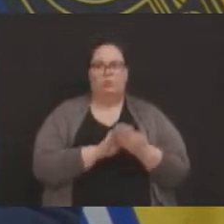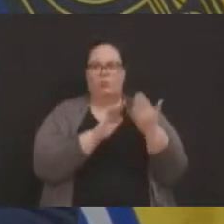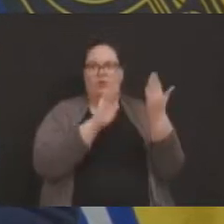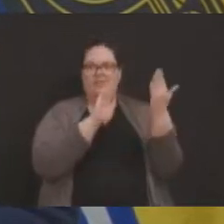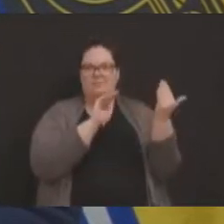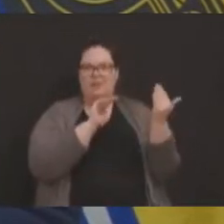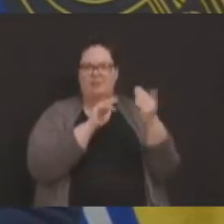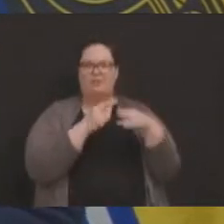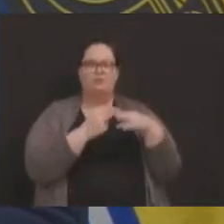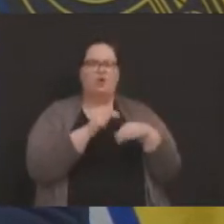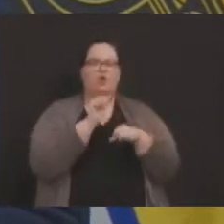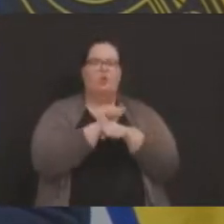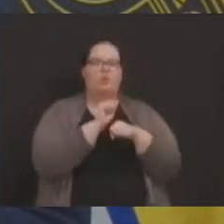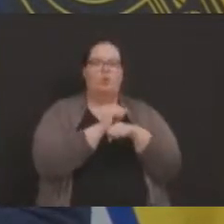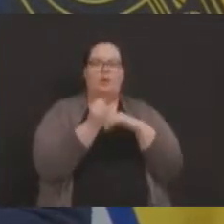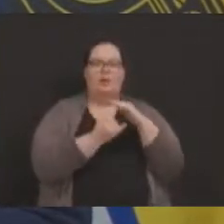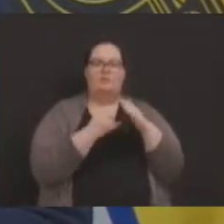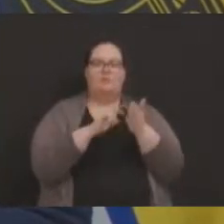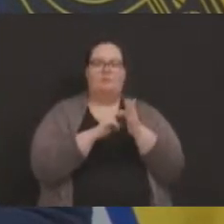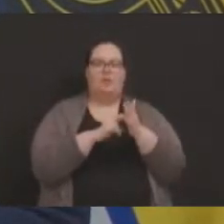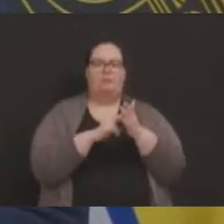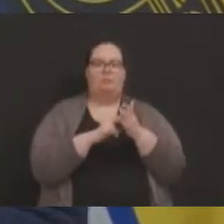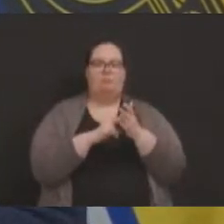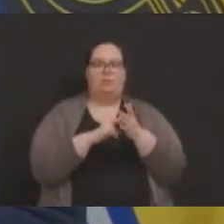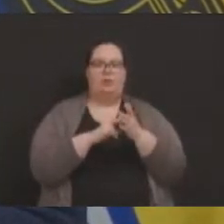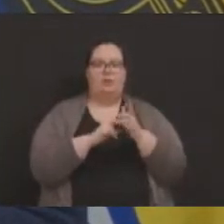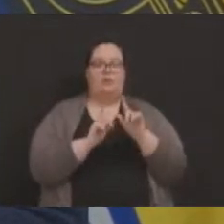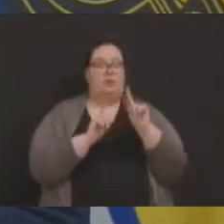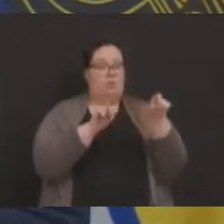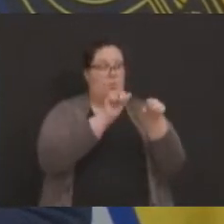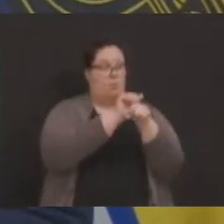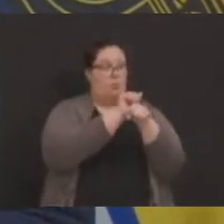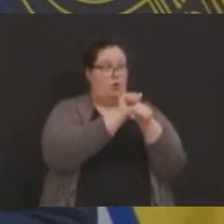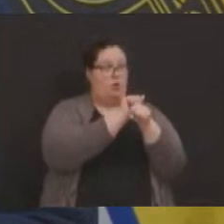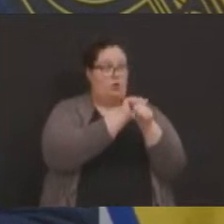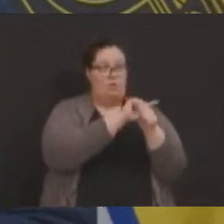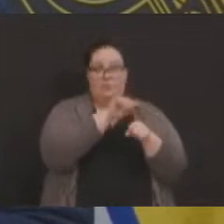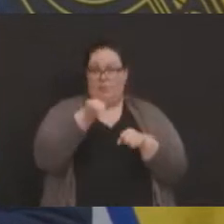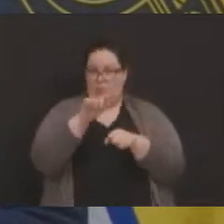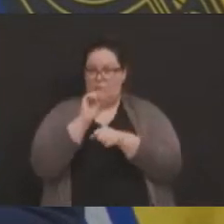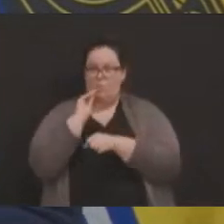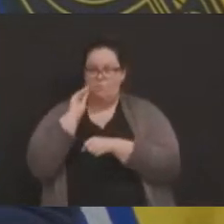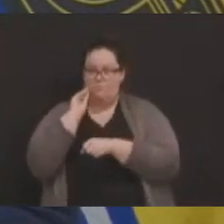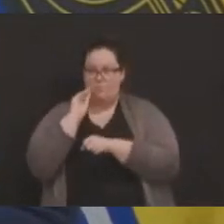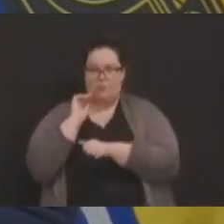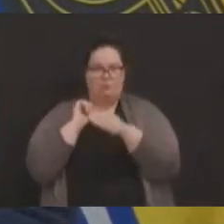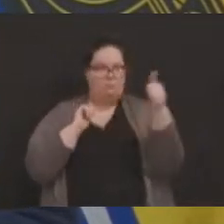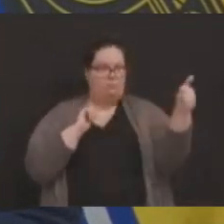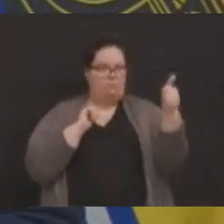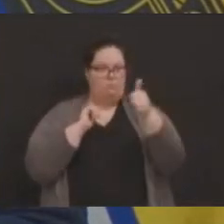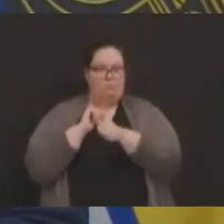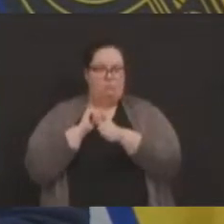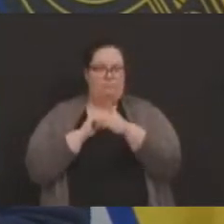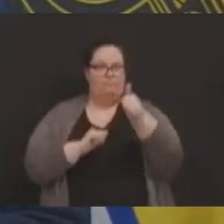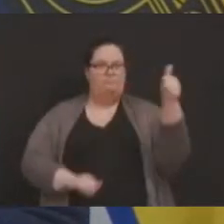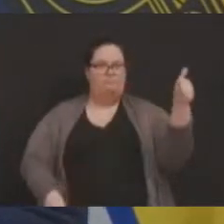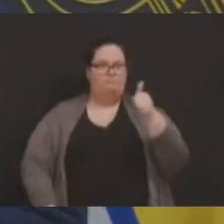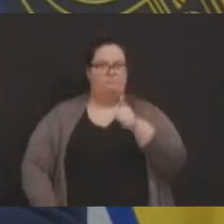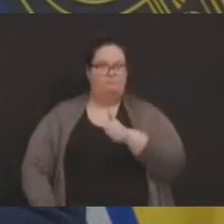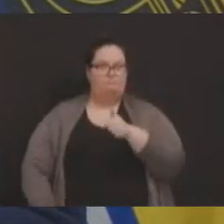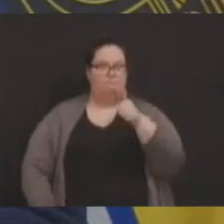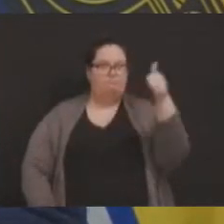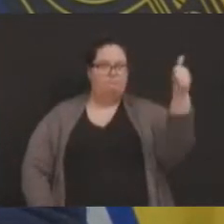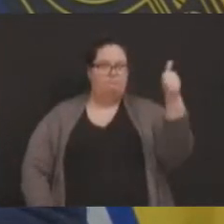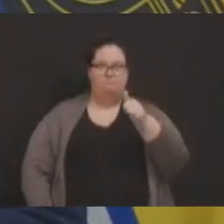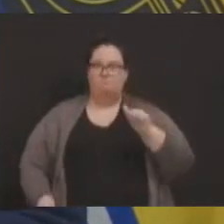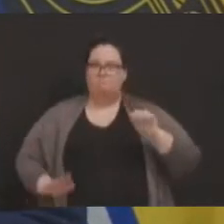be about in their communities. A New Brunswick employee who has to travel into Quebec for